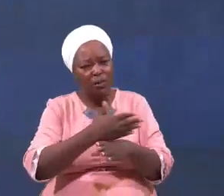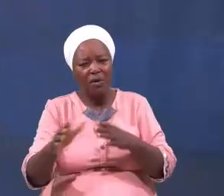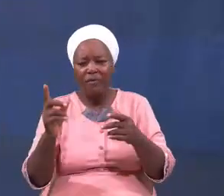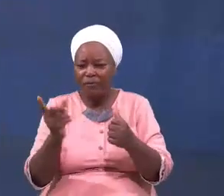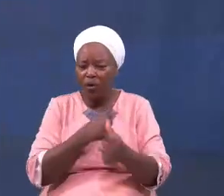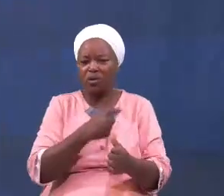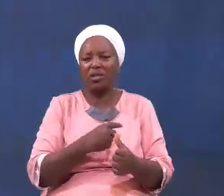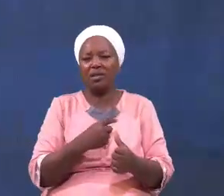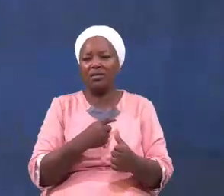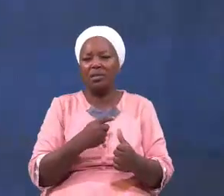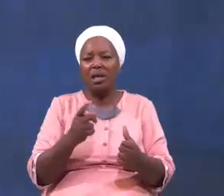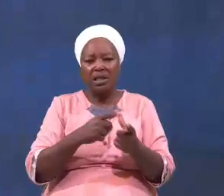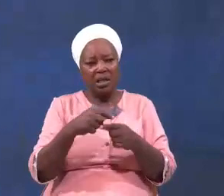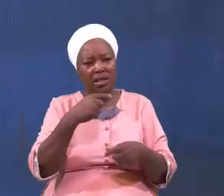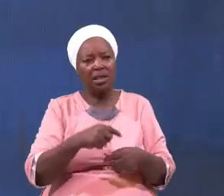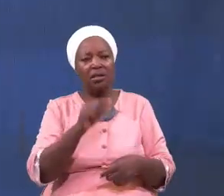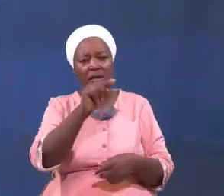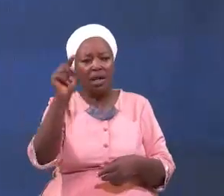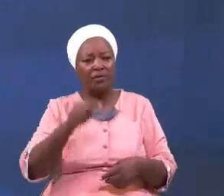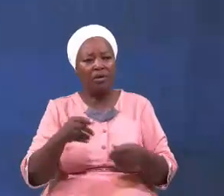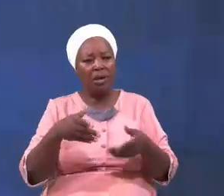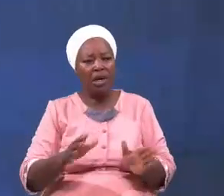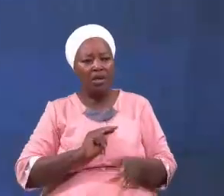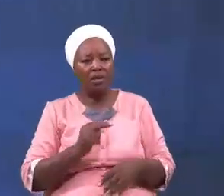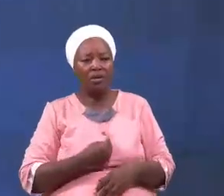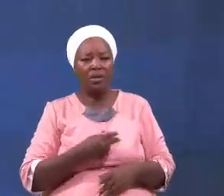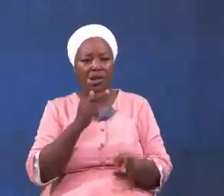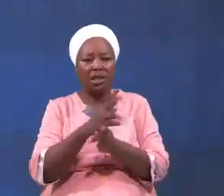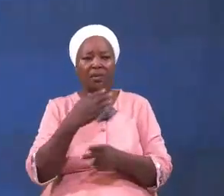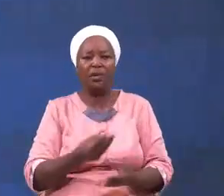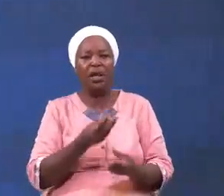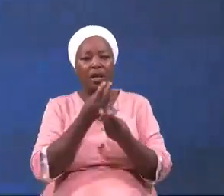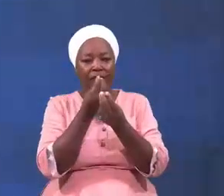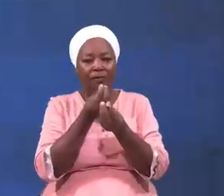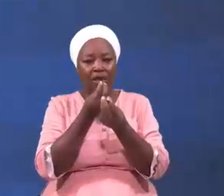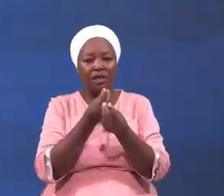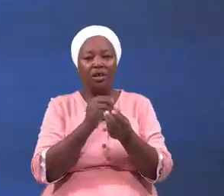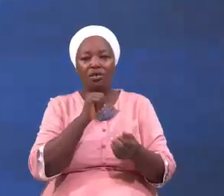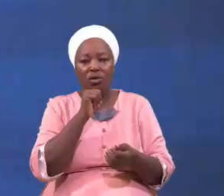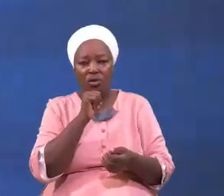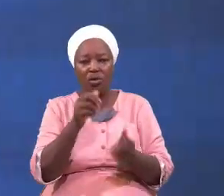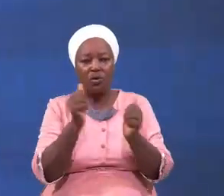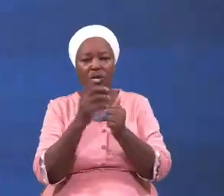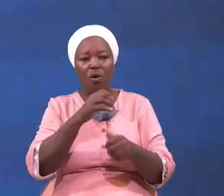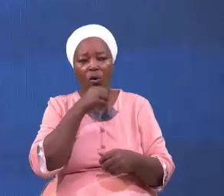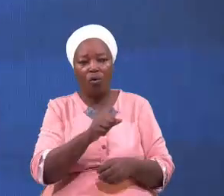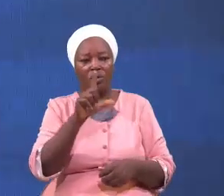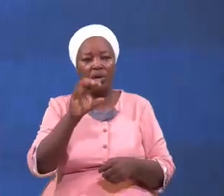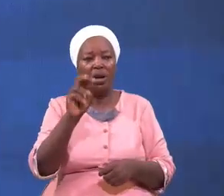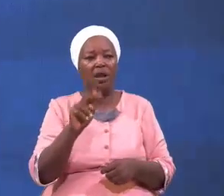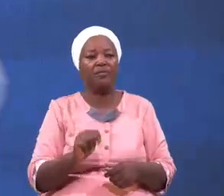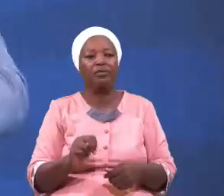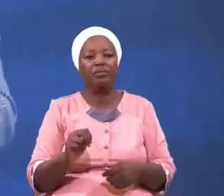It says, therefore, let us keep the feast not with the old leaven,